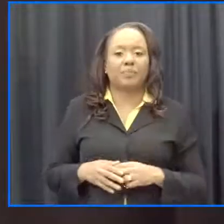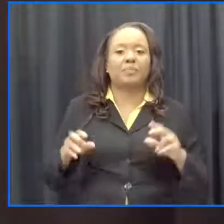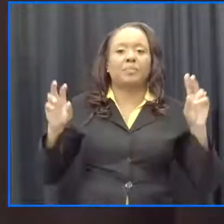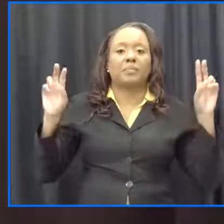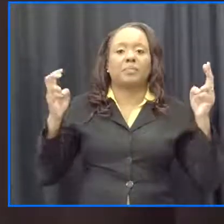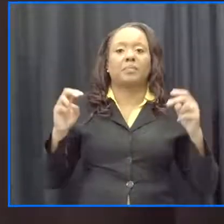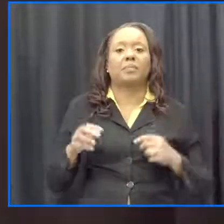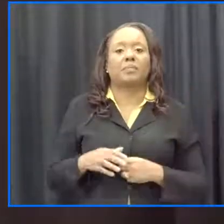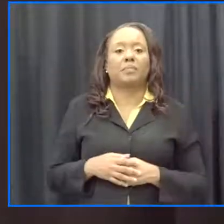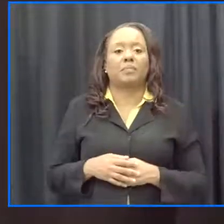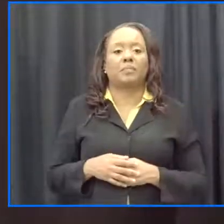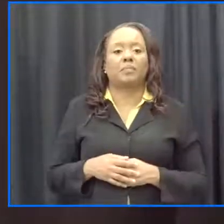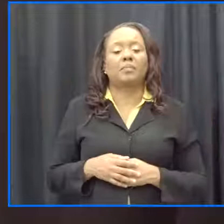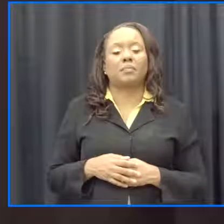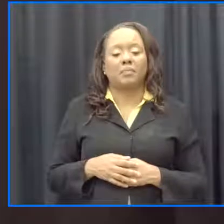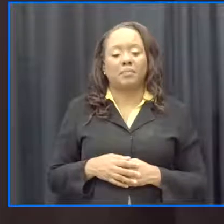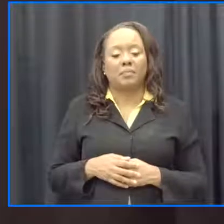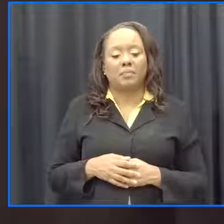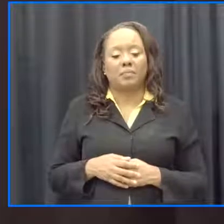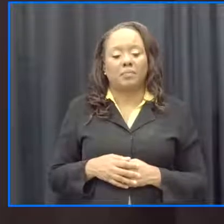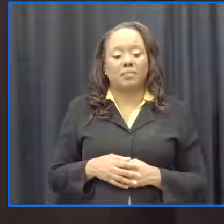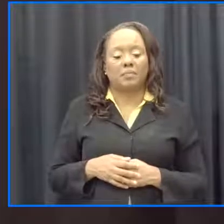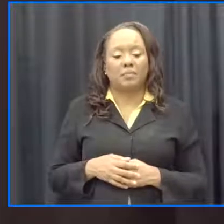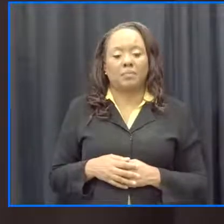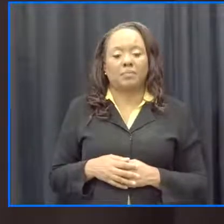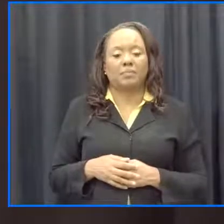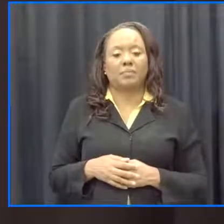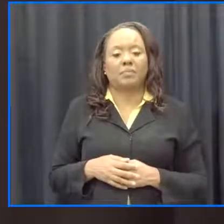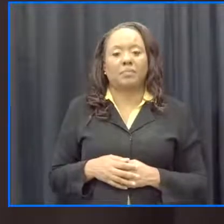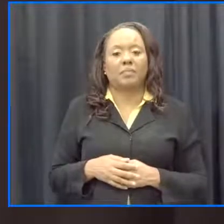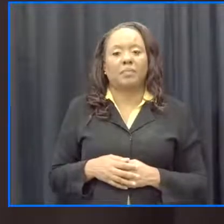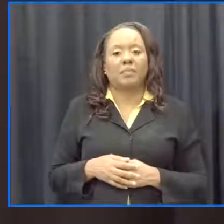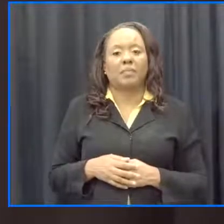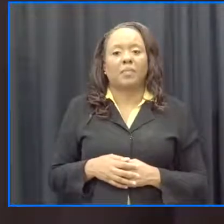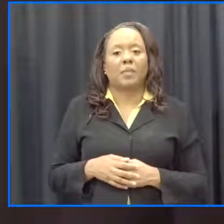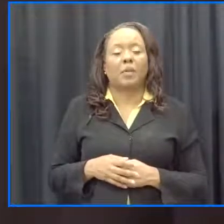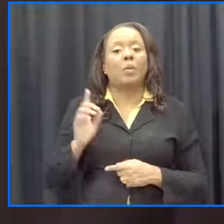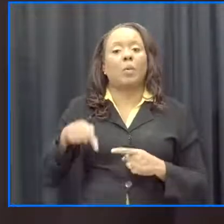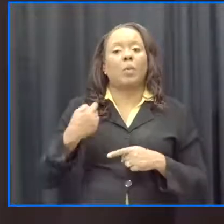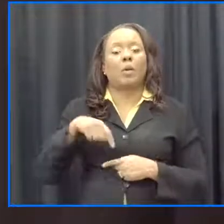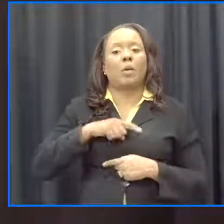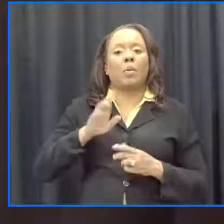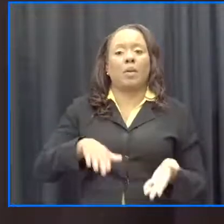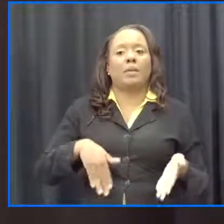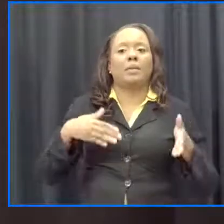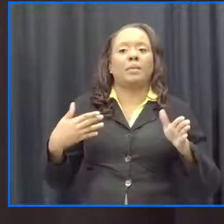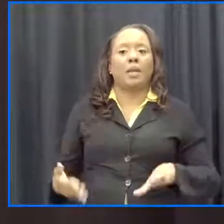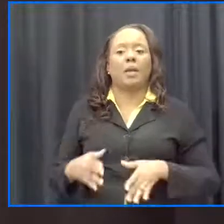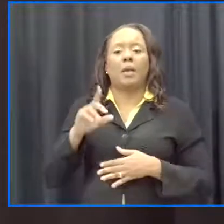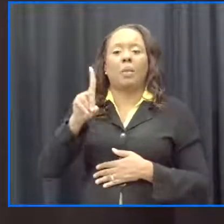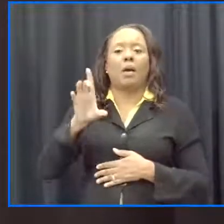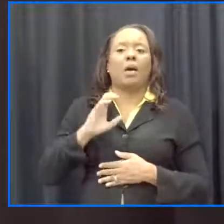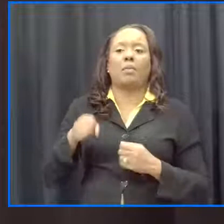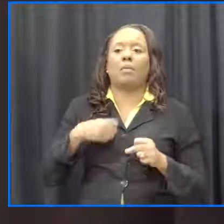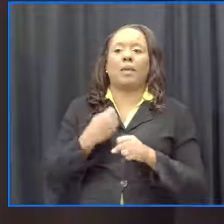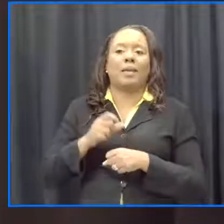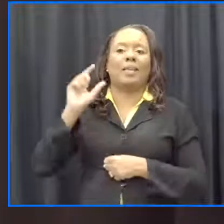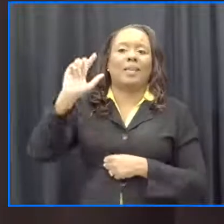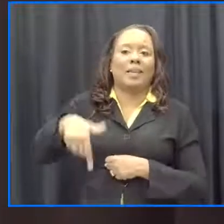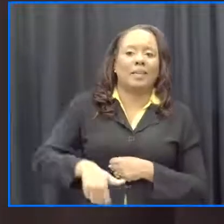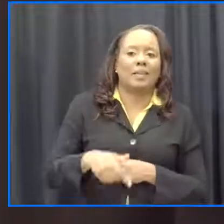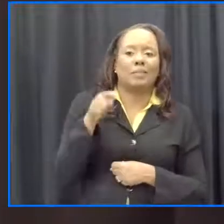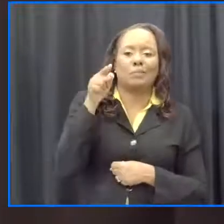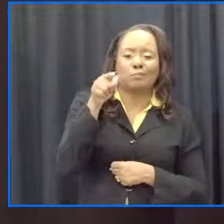You who may come 100 years after our troubled bones are dust, far-seeing statesmen born to